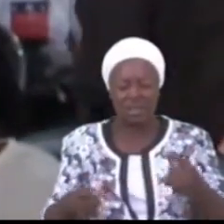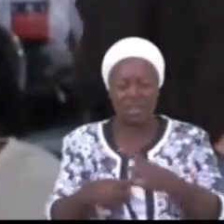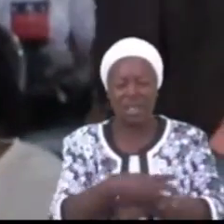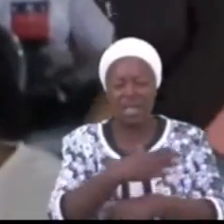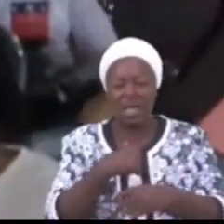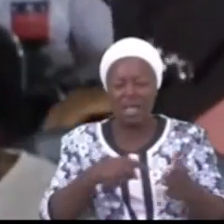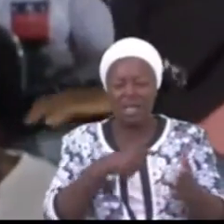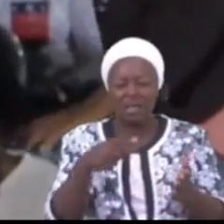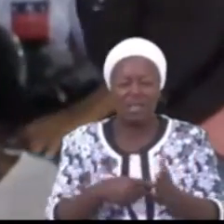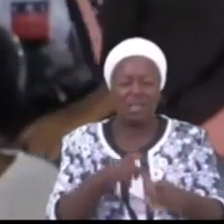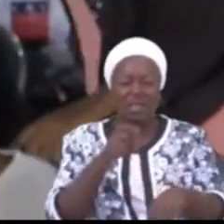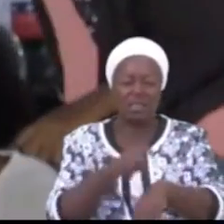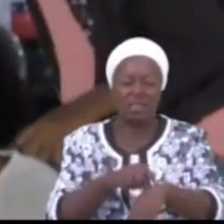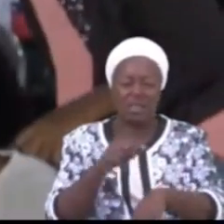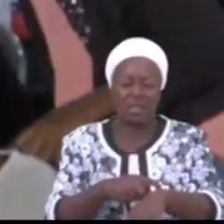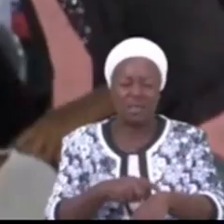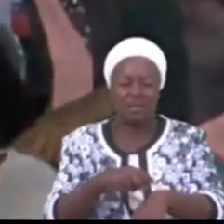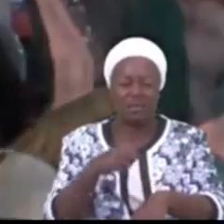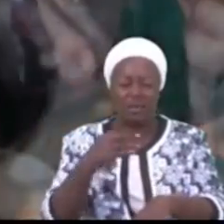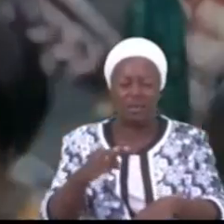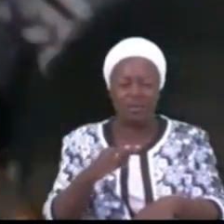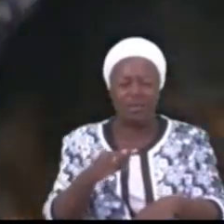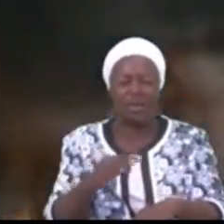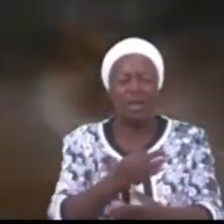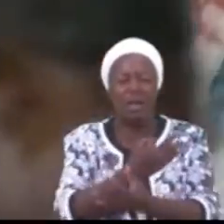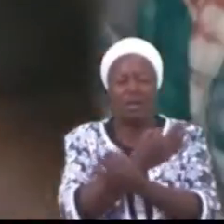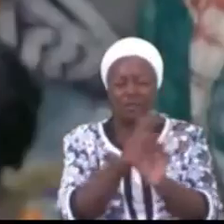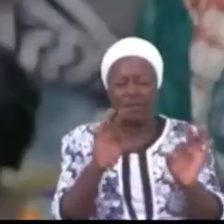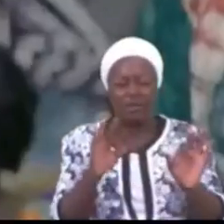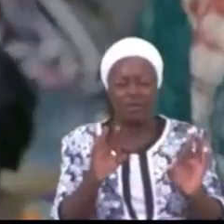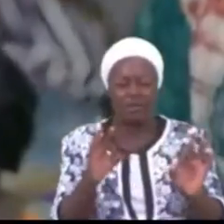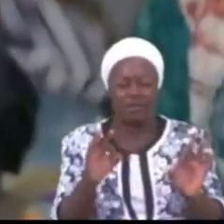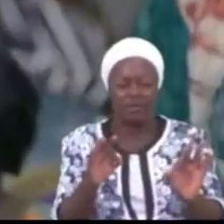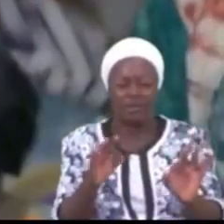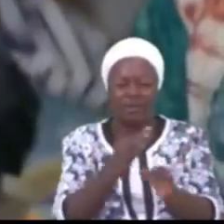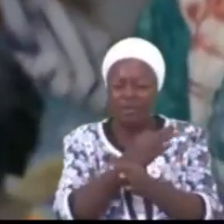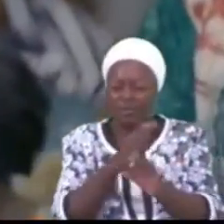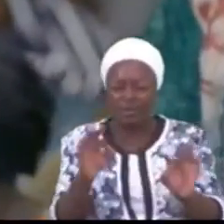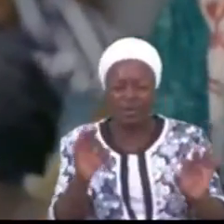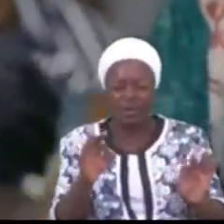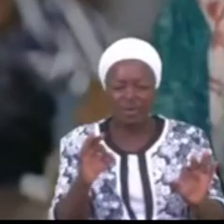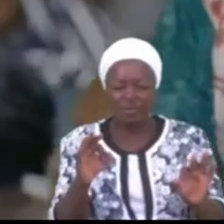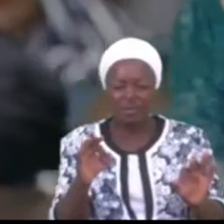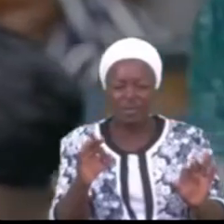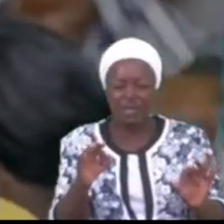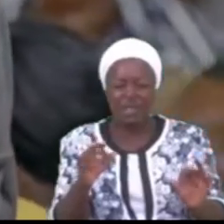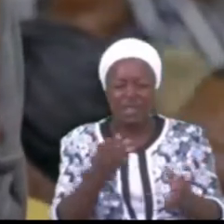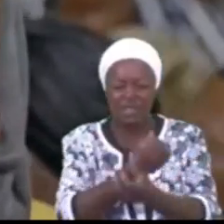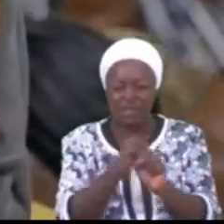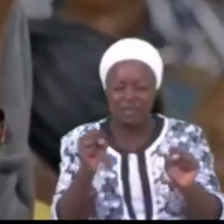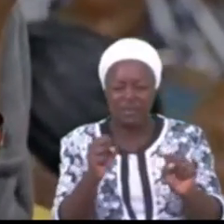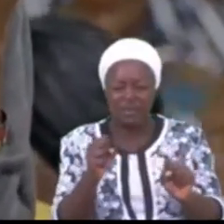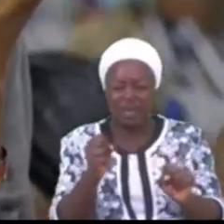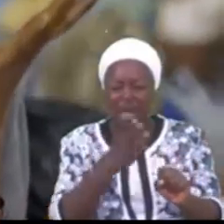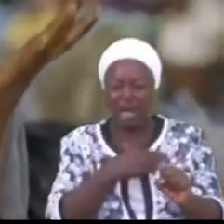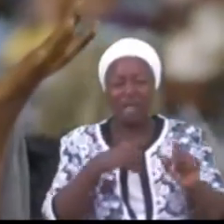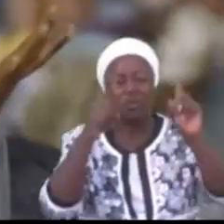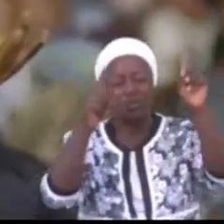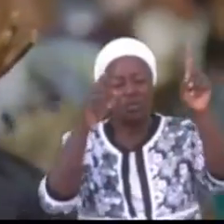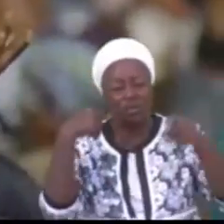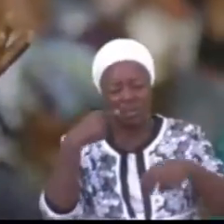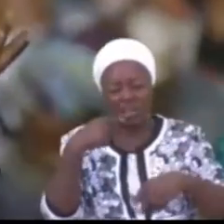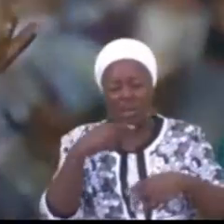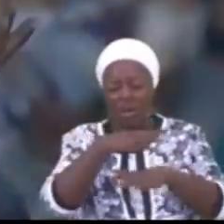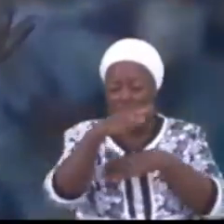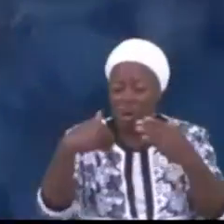this moment of emancipation, freedom, salvation. And you said, all